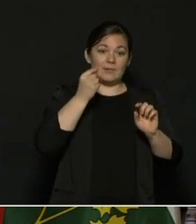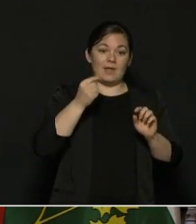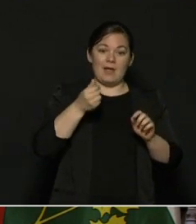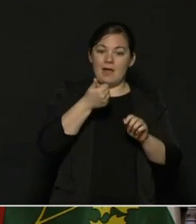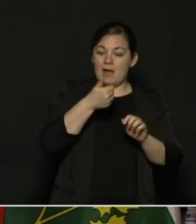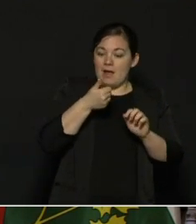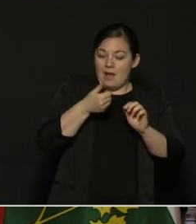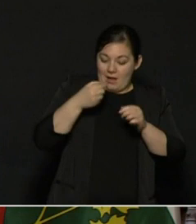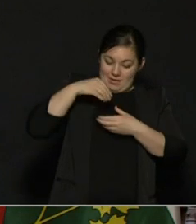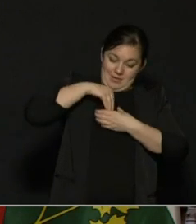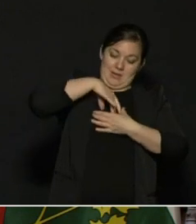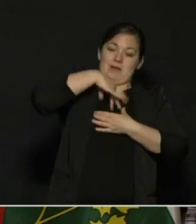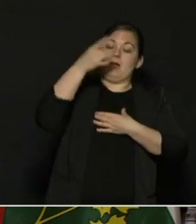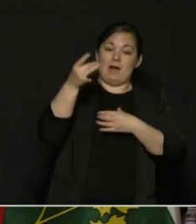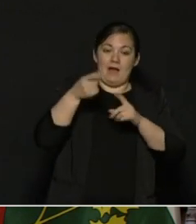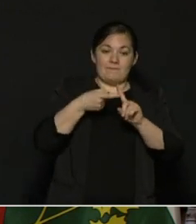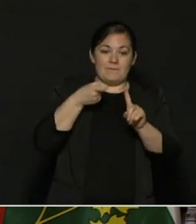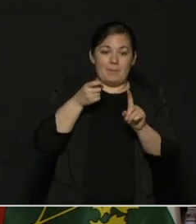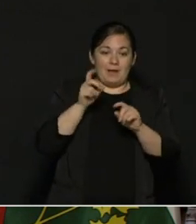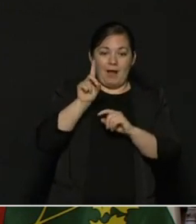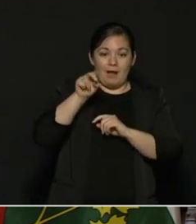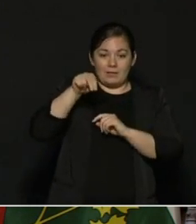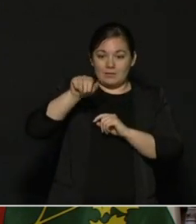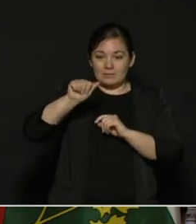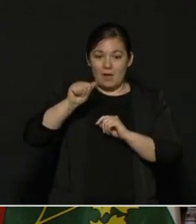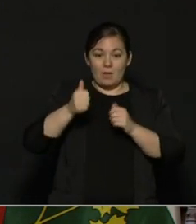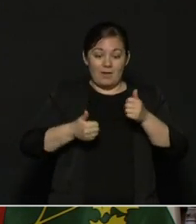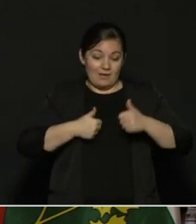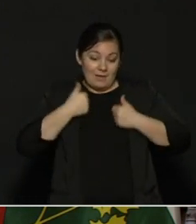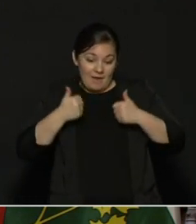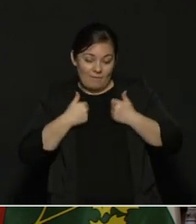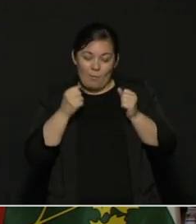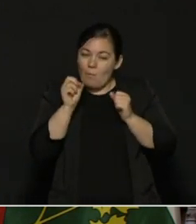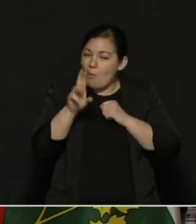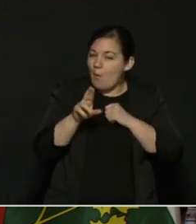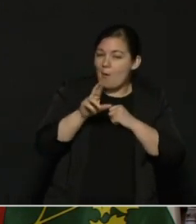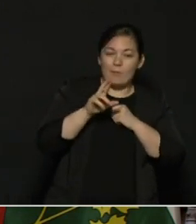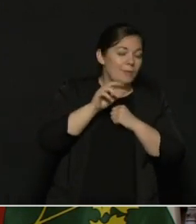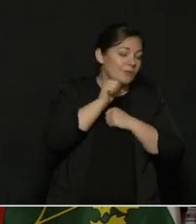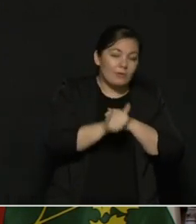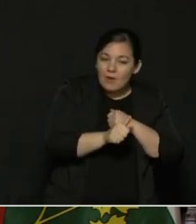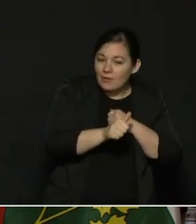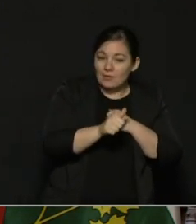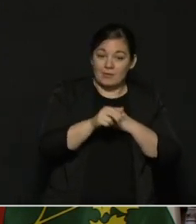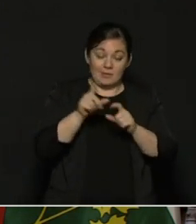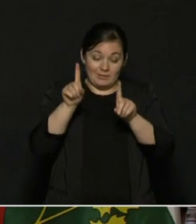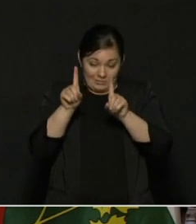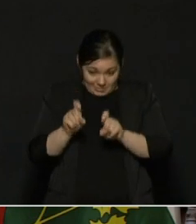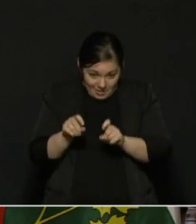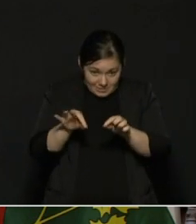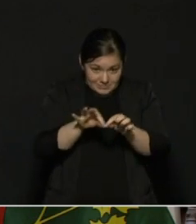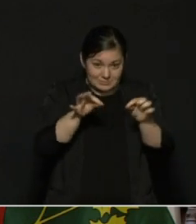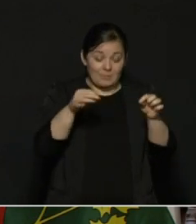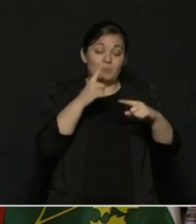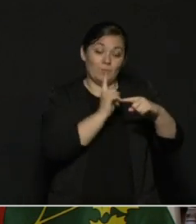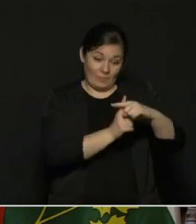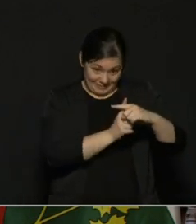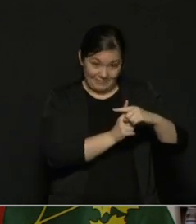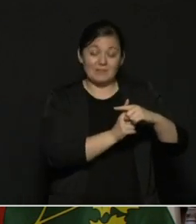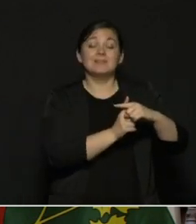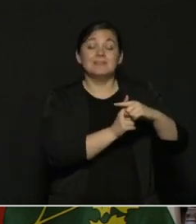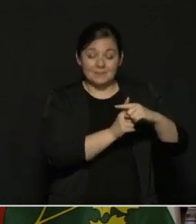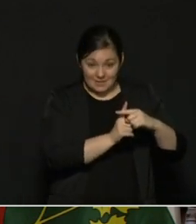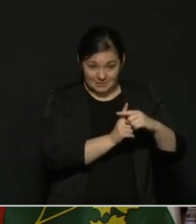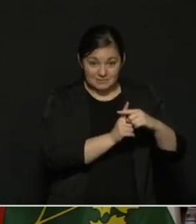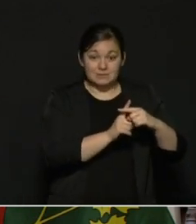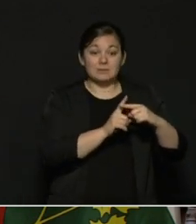or pieces therein. So a person could be tested and then be gain access, and someone else contaminate them again